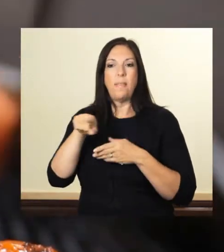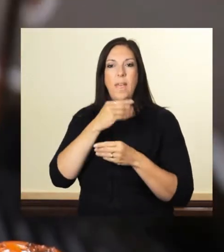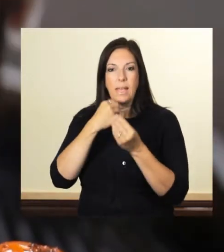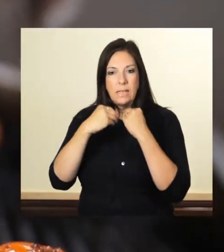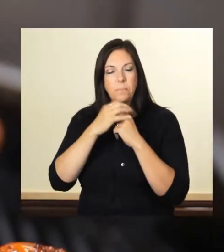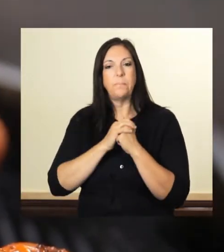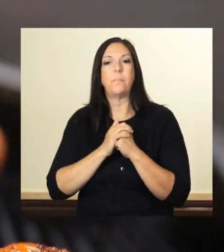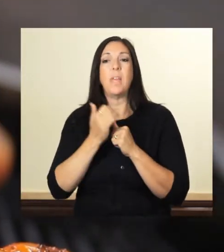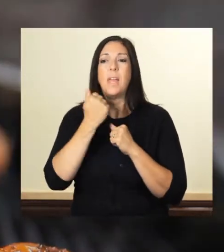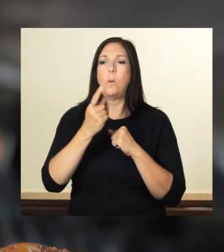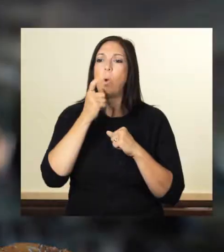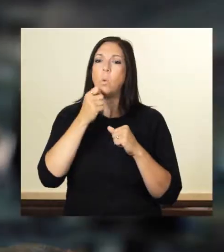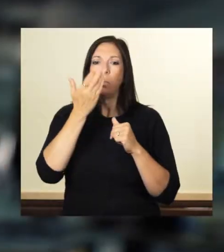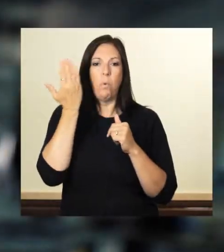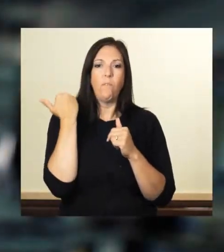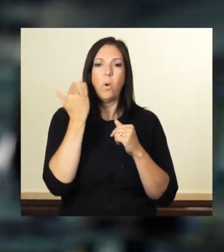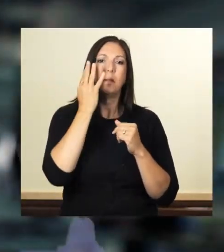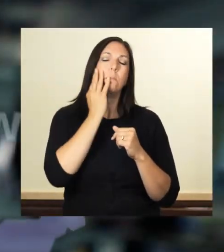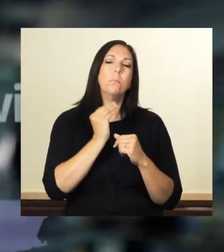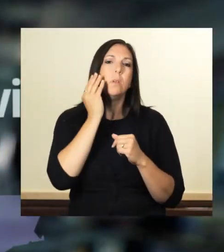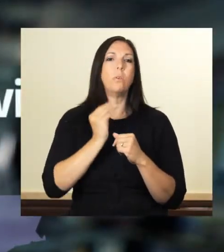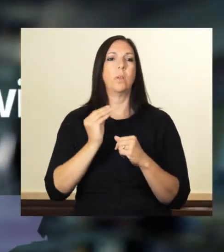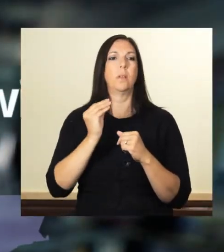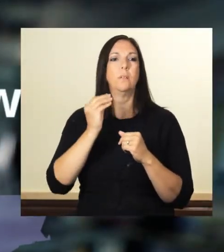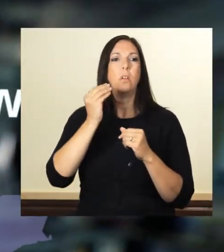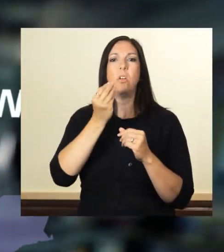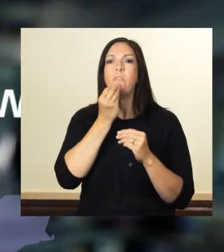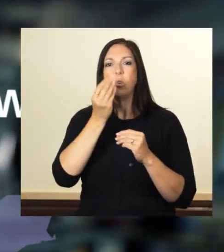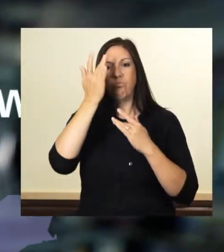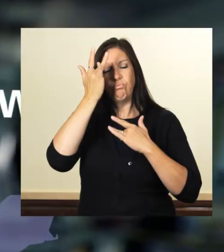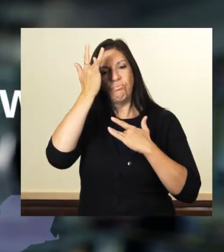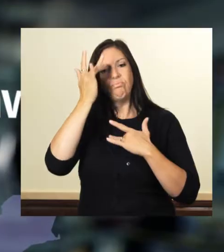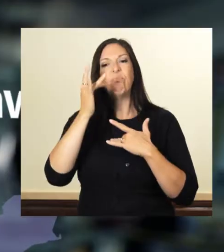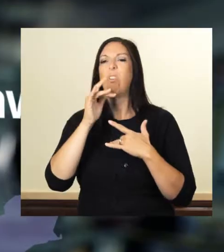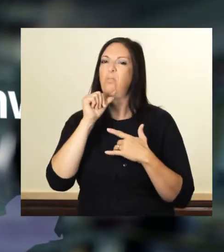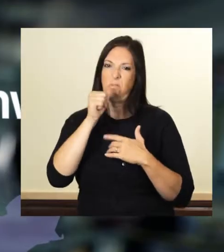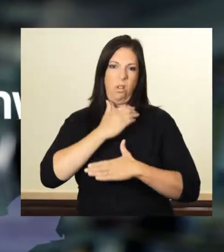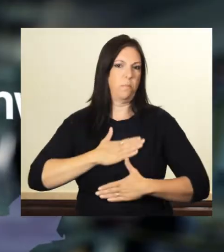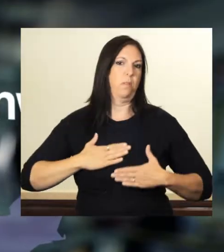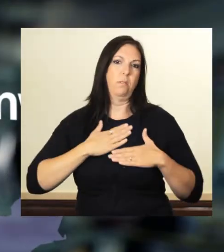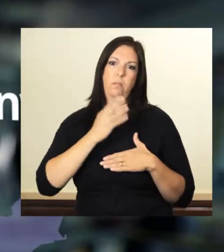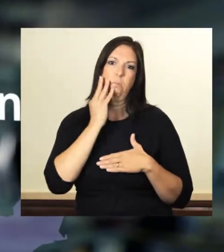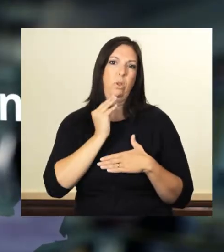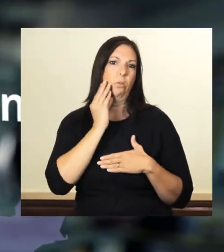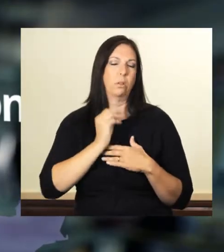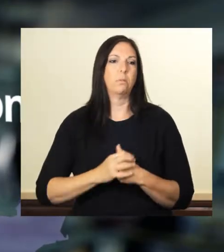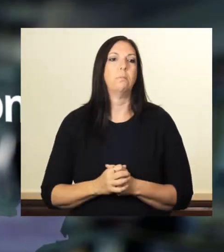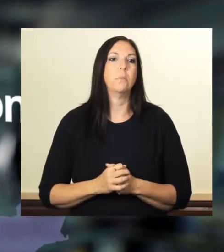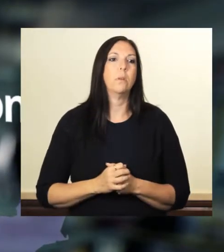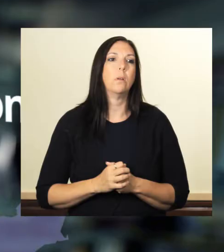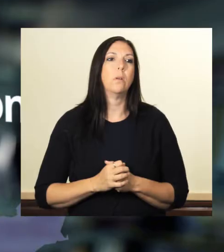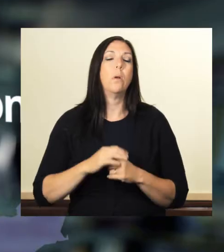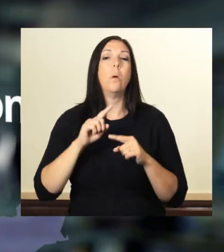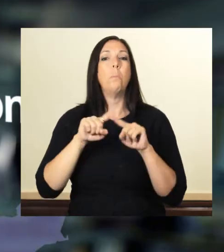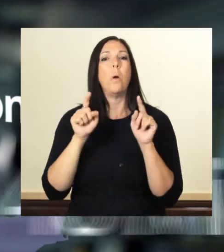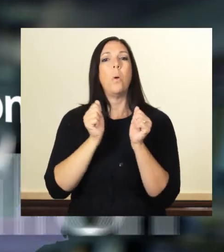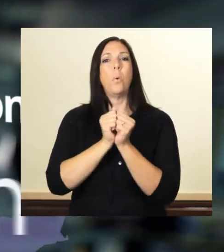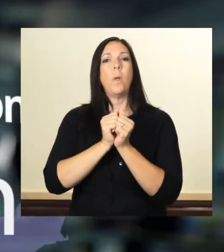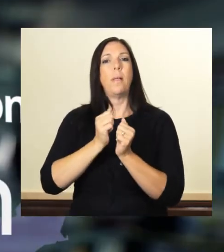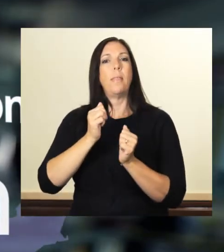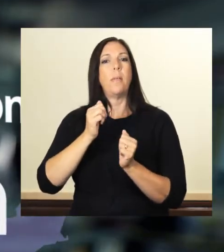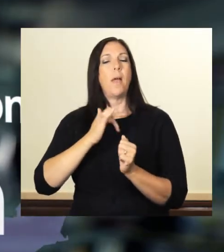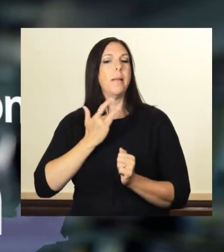or a foodborne illness or injury knows it's an unpleasant experience but with estimates that about 48